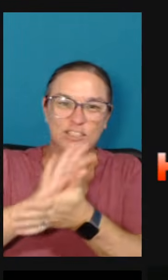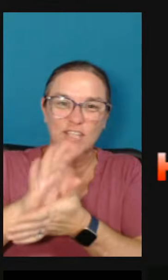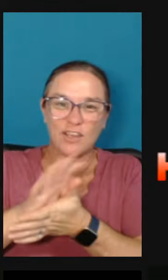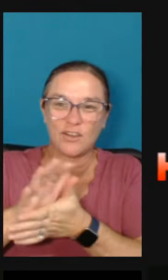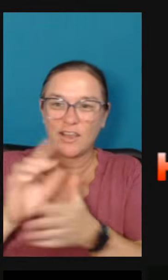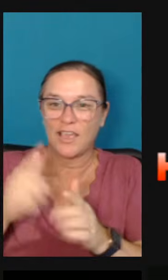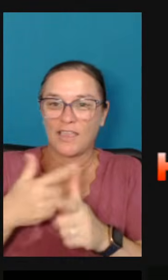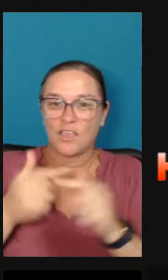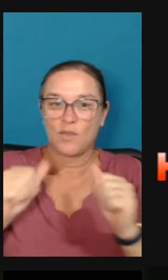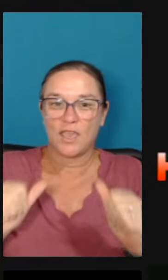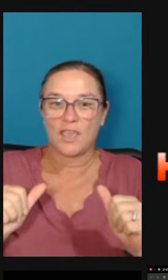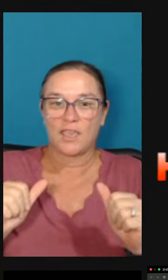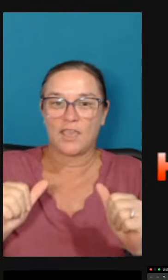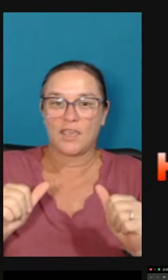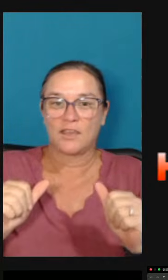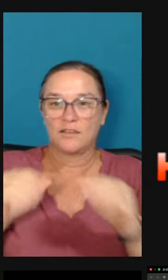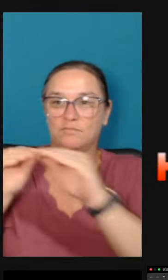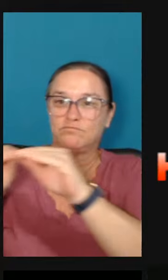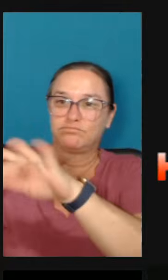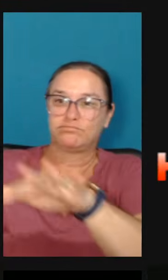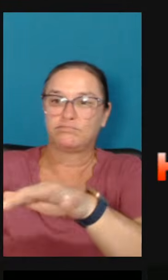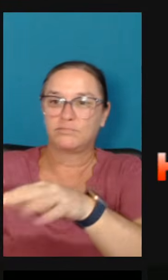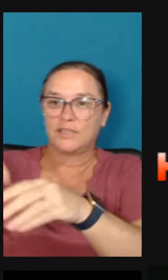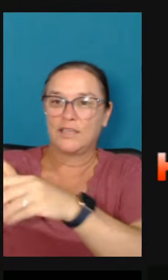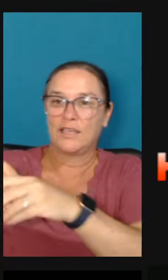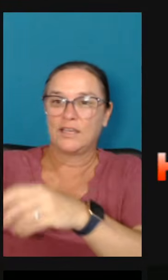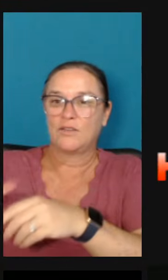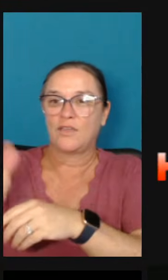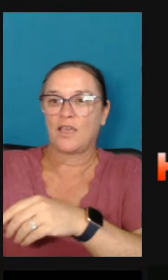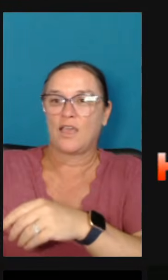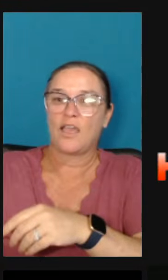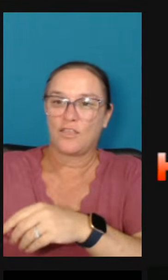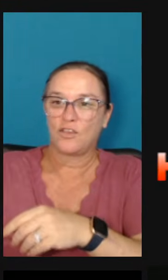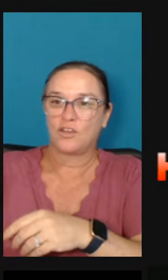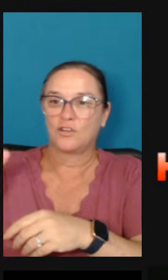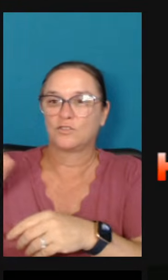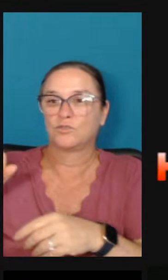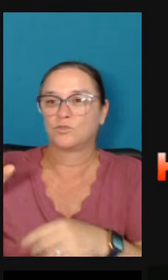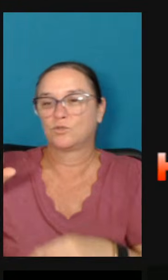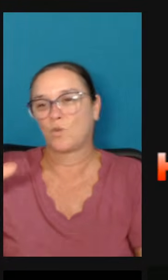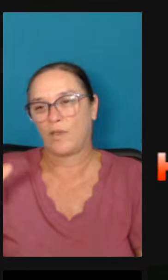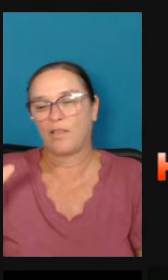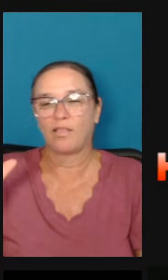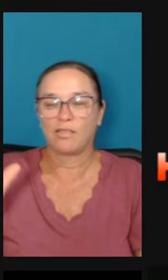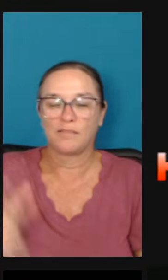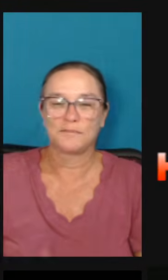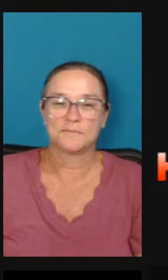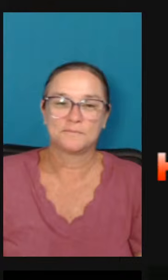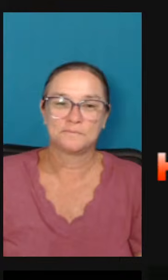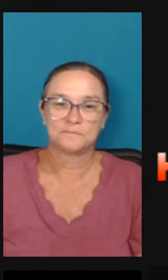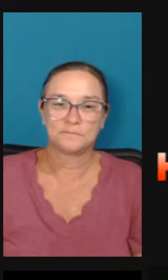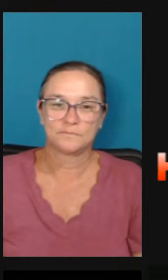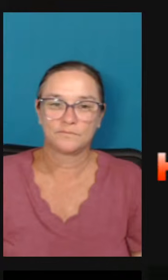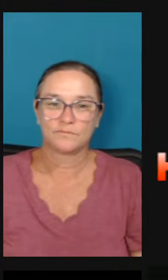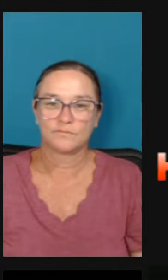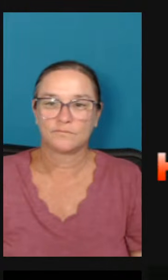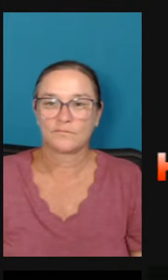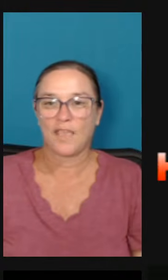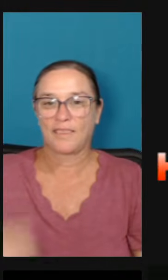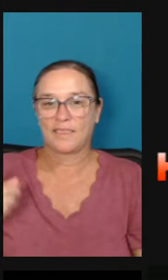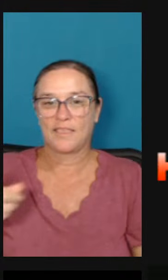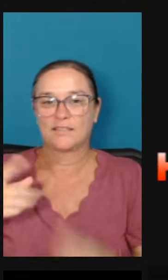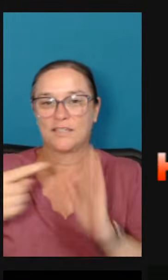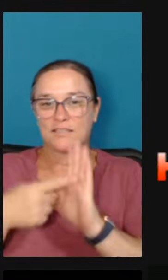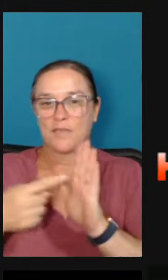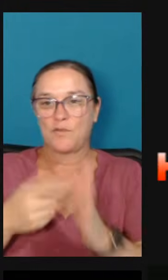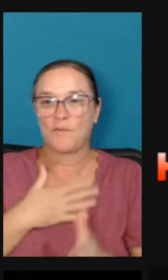and spread into your other cindery soil, which is all around here anyways. So this is an example of my own